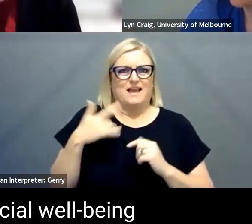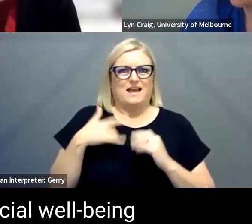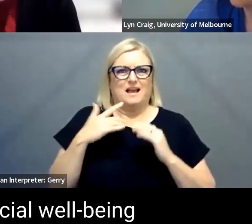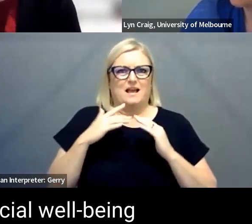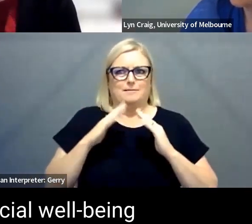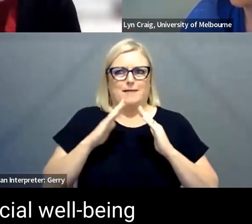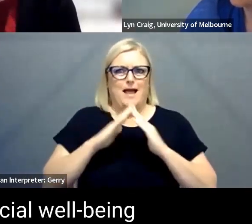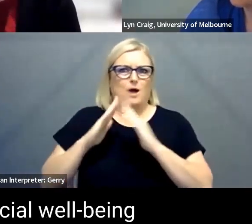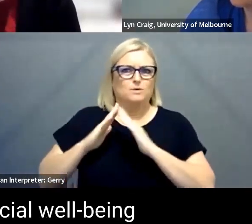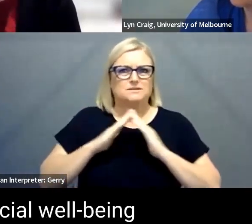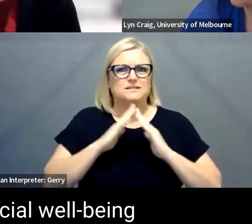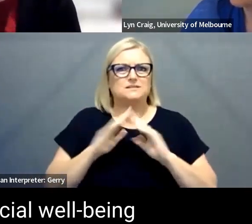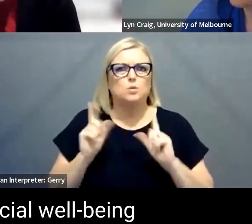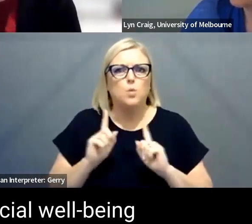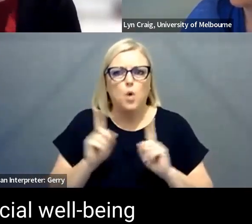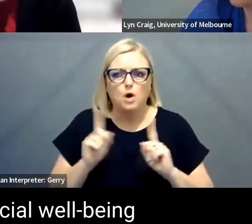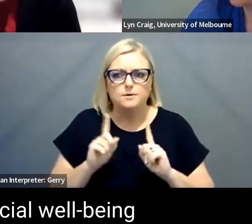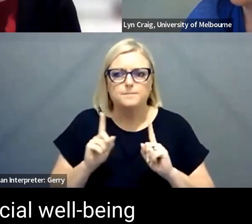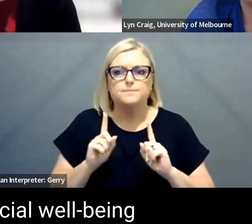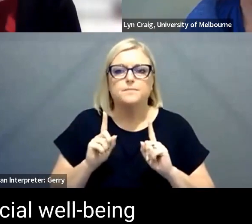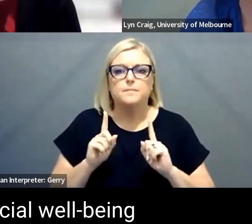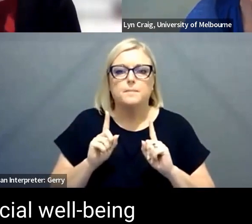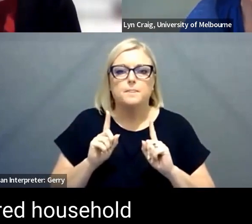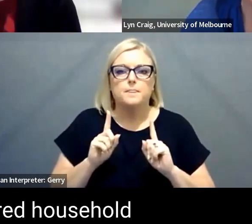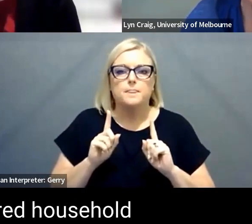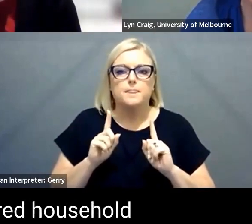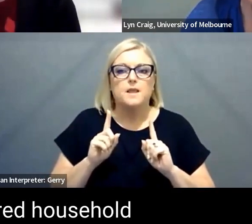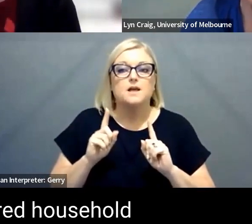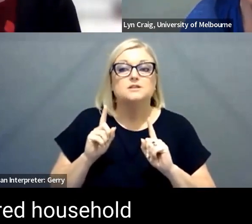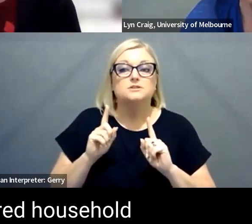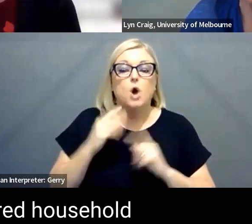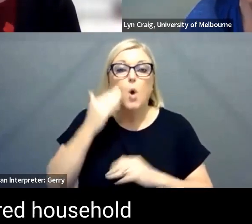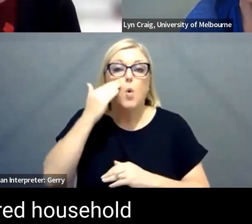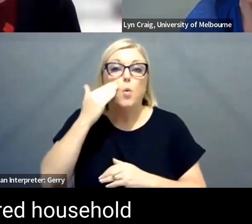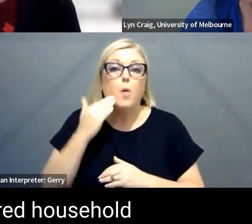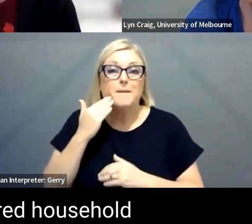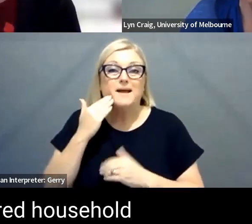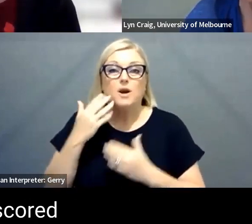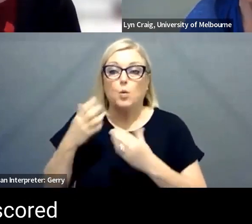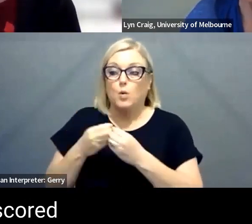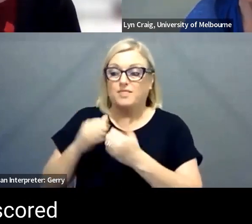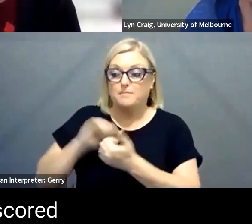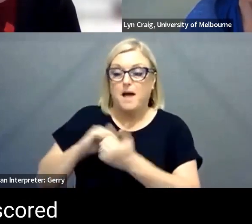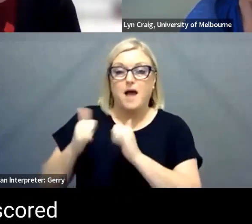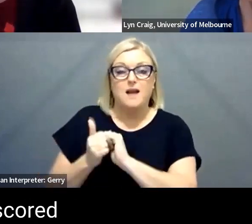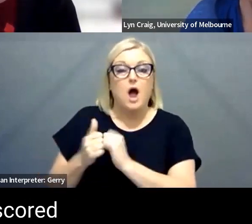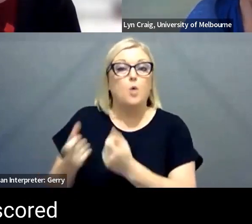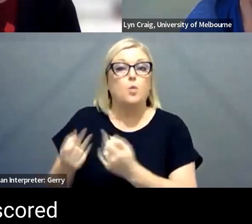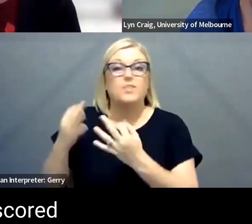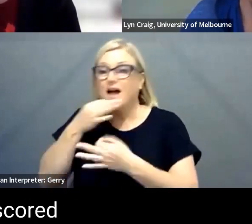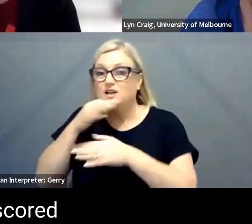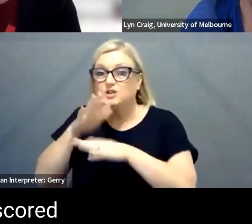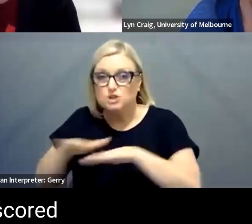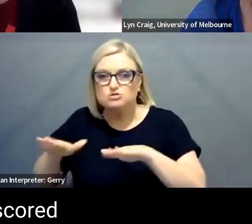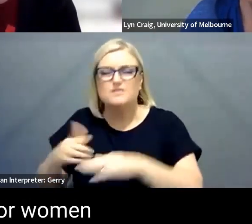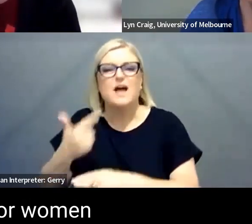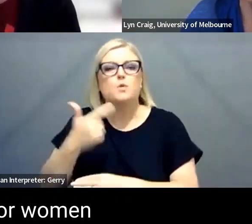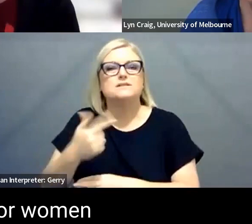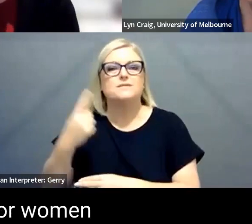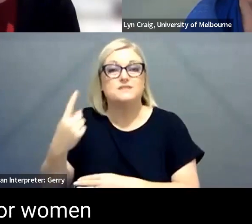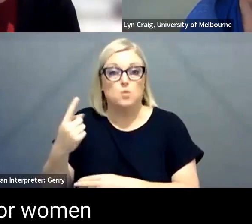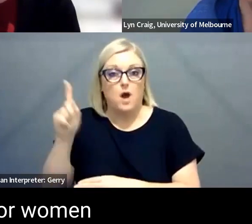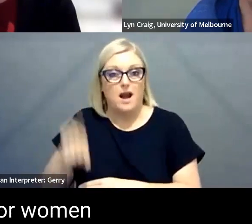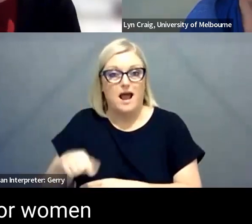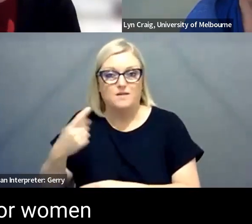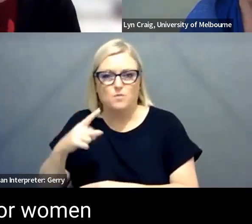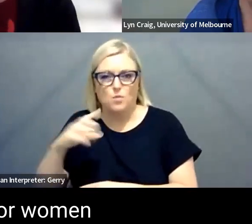average financial wellbeing was highest for women living in a partnered household without children. So they scored about 71 out of 100, and